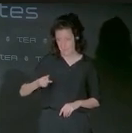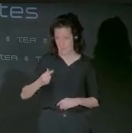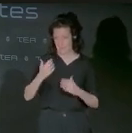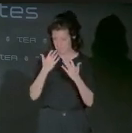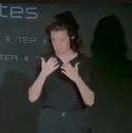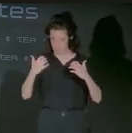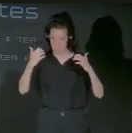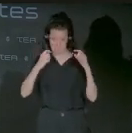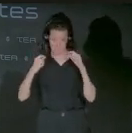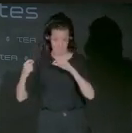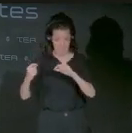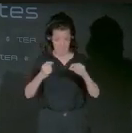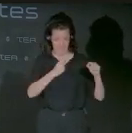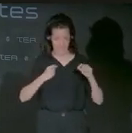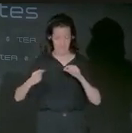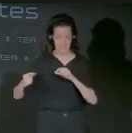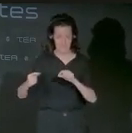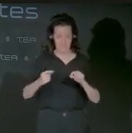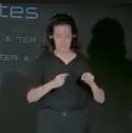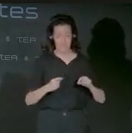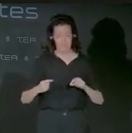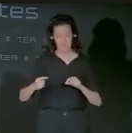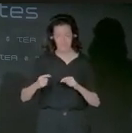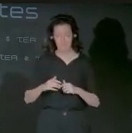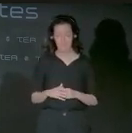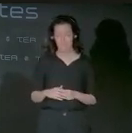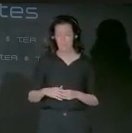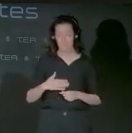more. Let's talk about Europe.